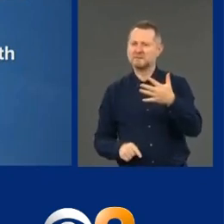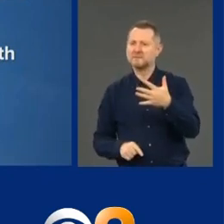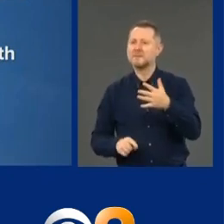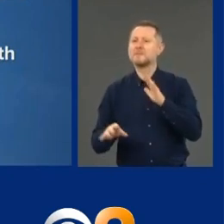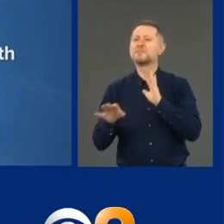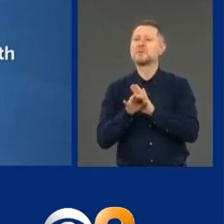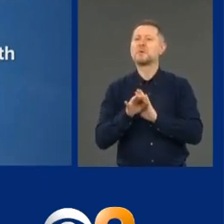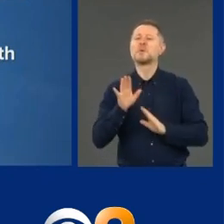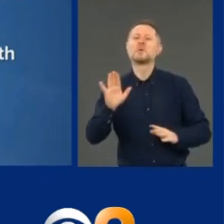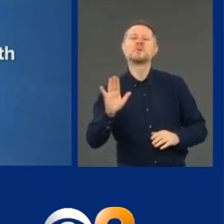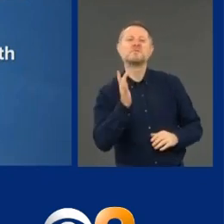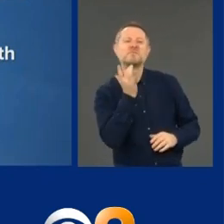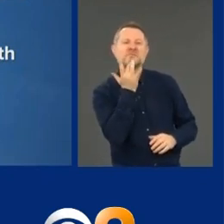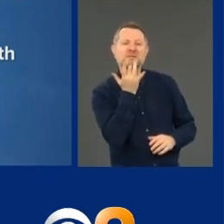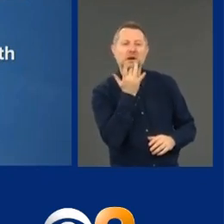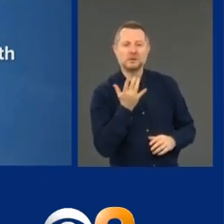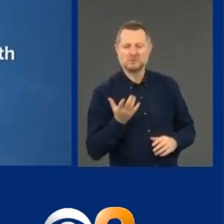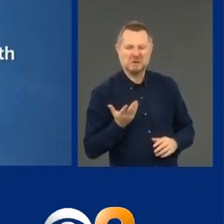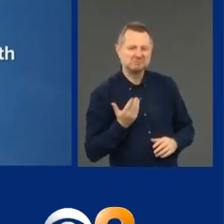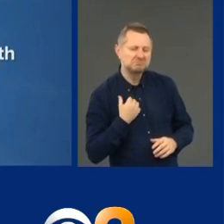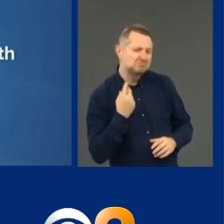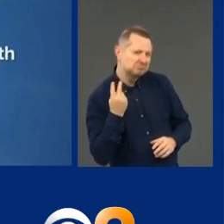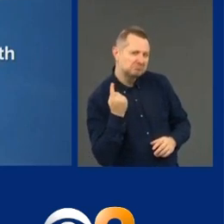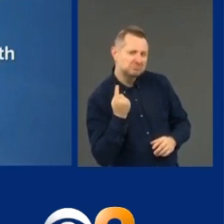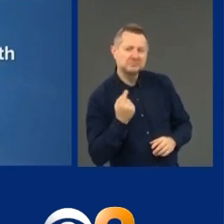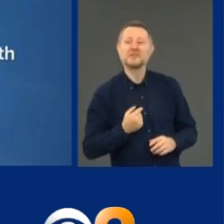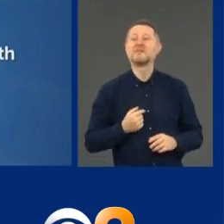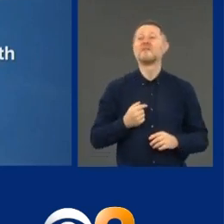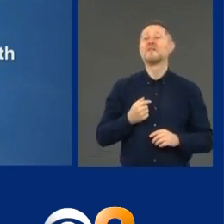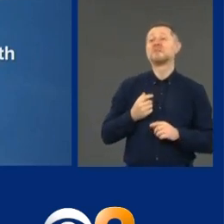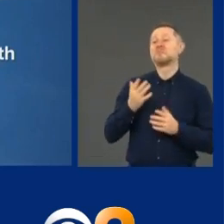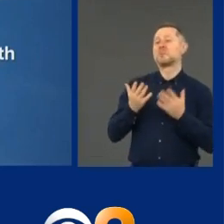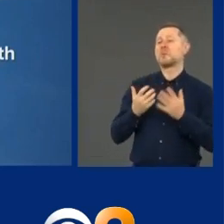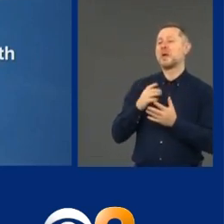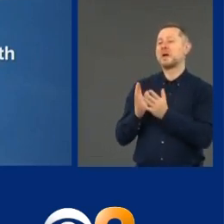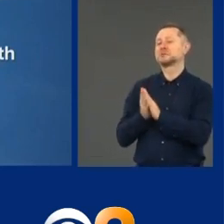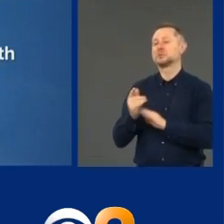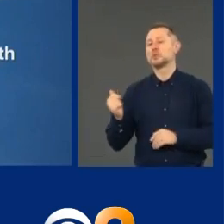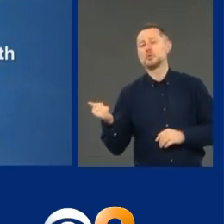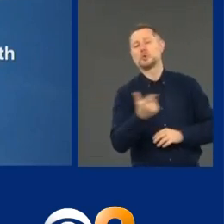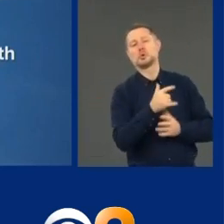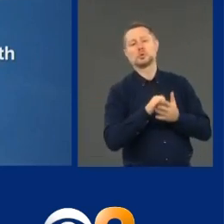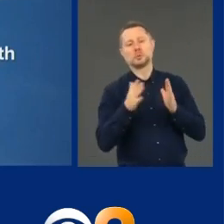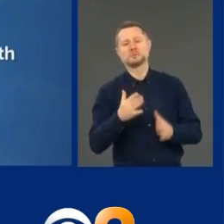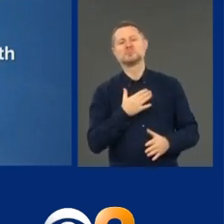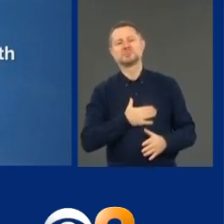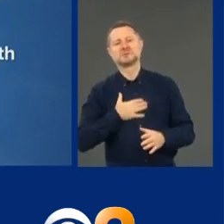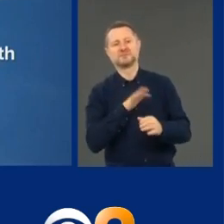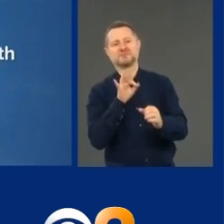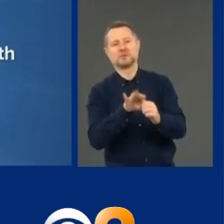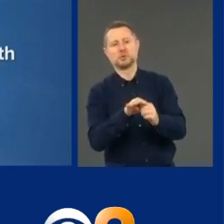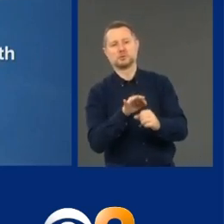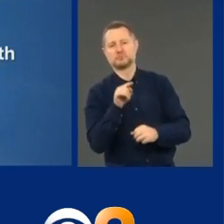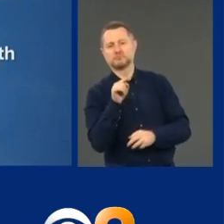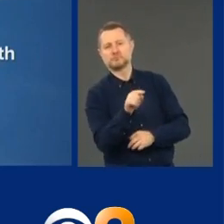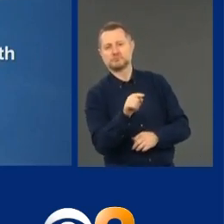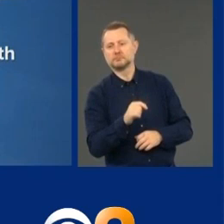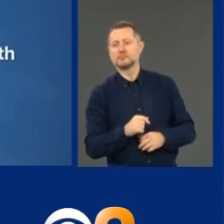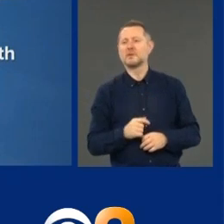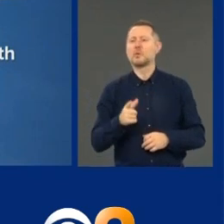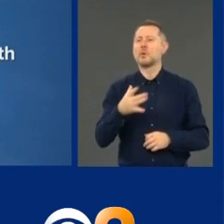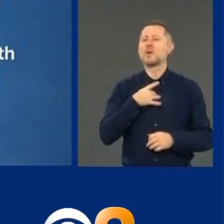likes best. And I'm asking all New Yorkers to go and vote on which ad they like